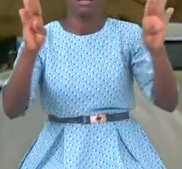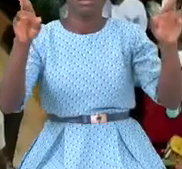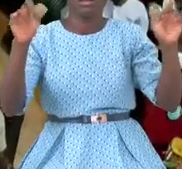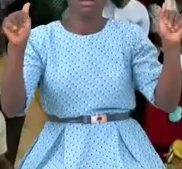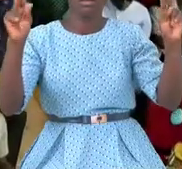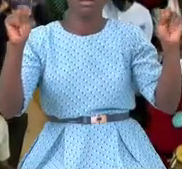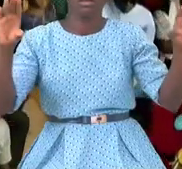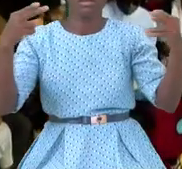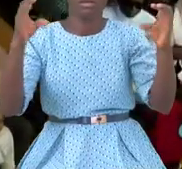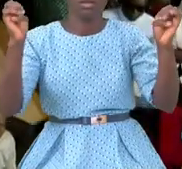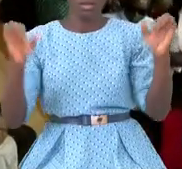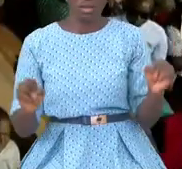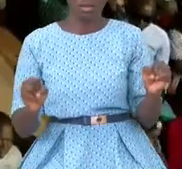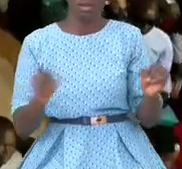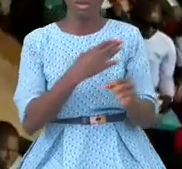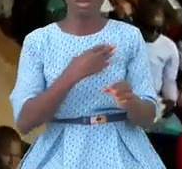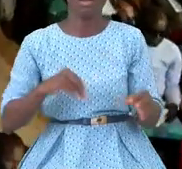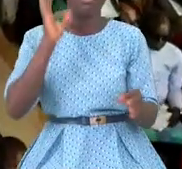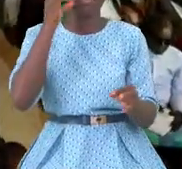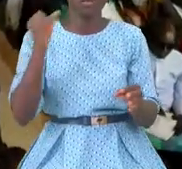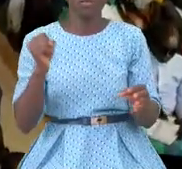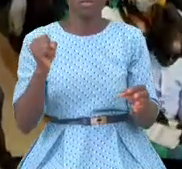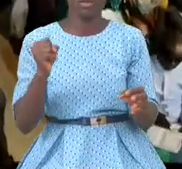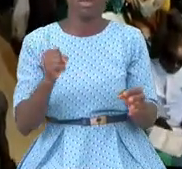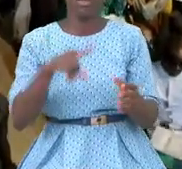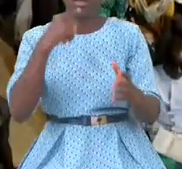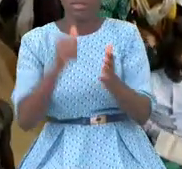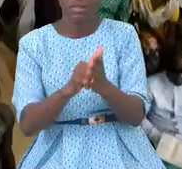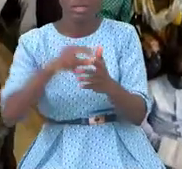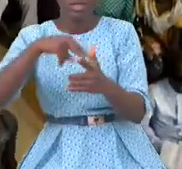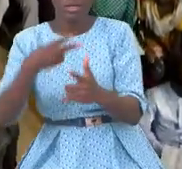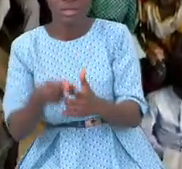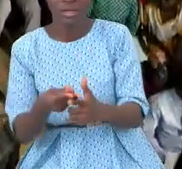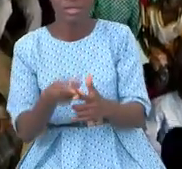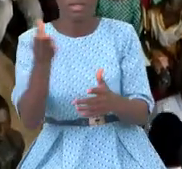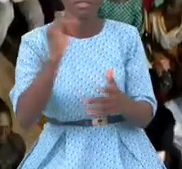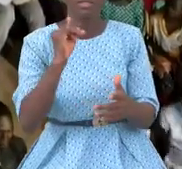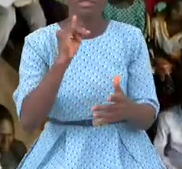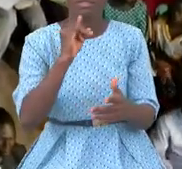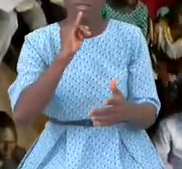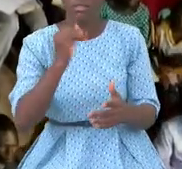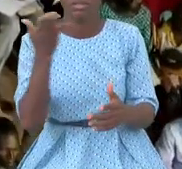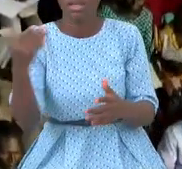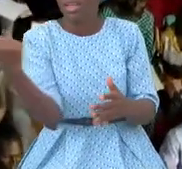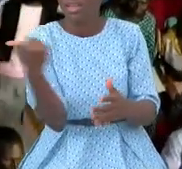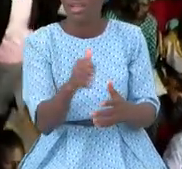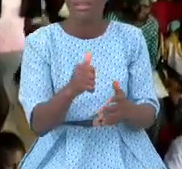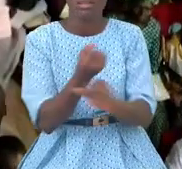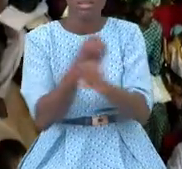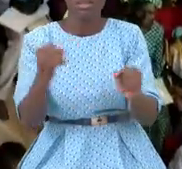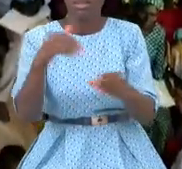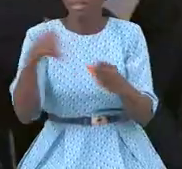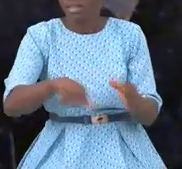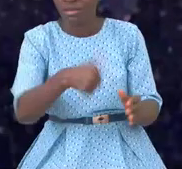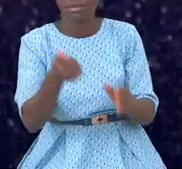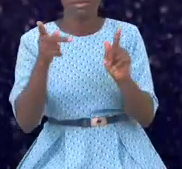other, that salvation is wide, it's broad, is deep, and it's